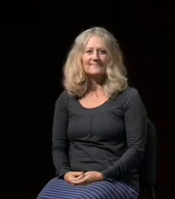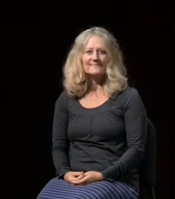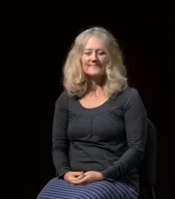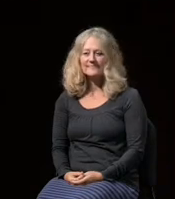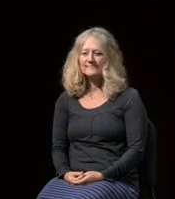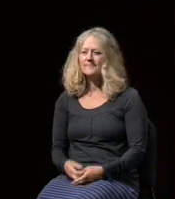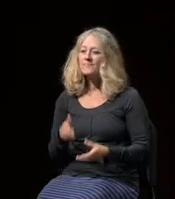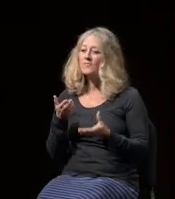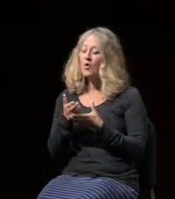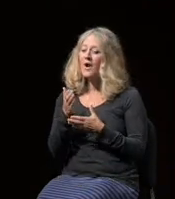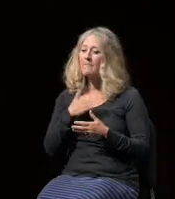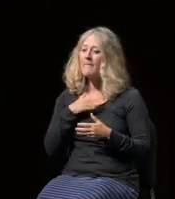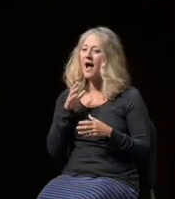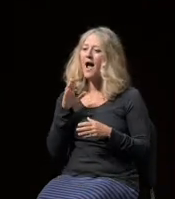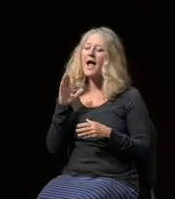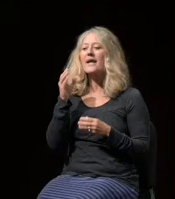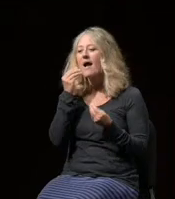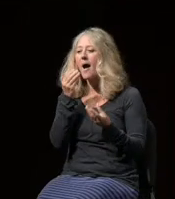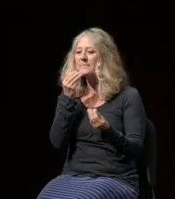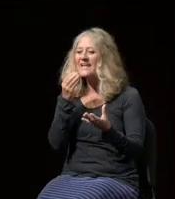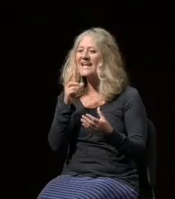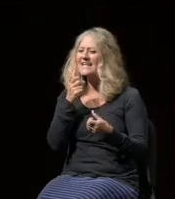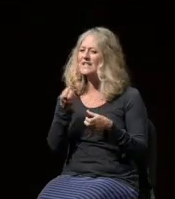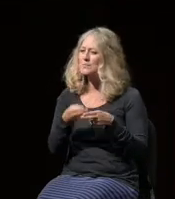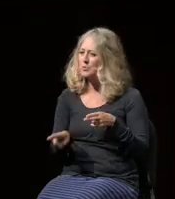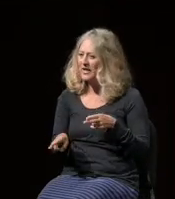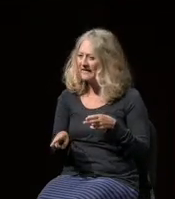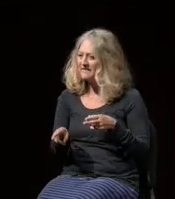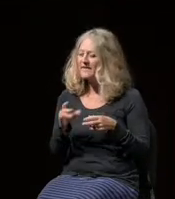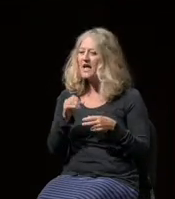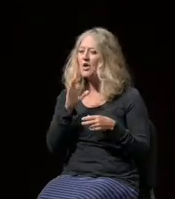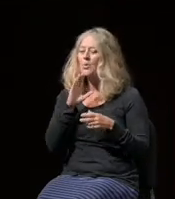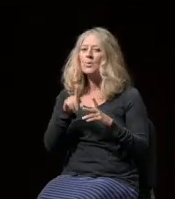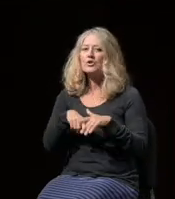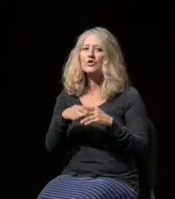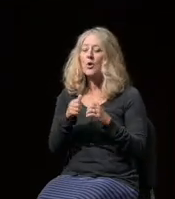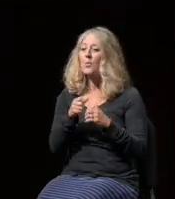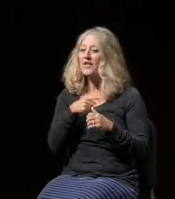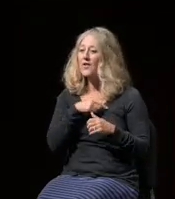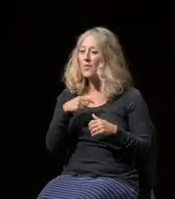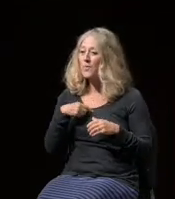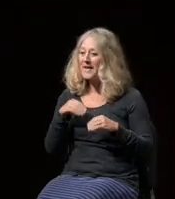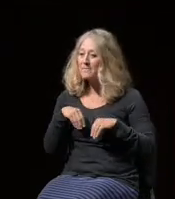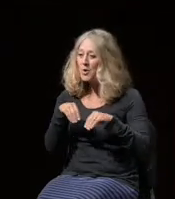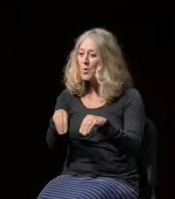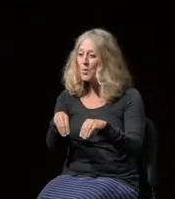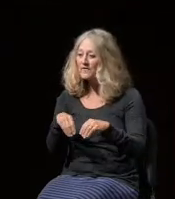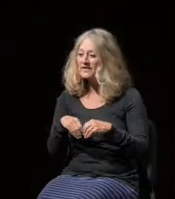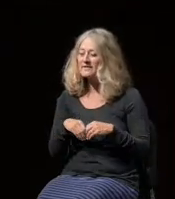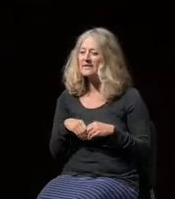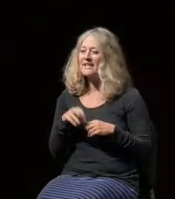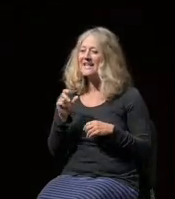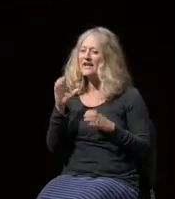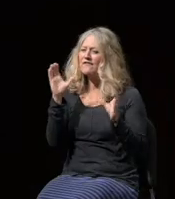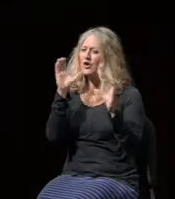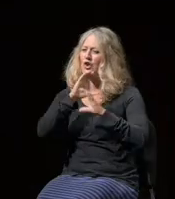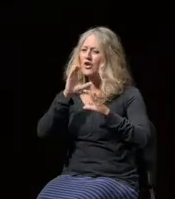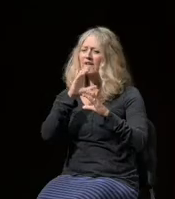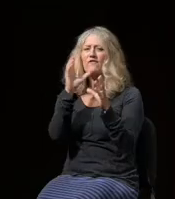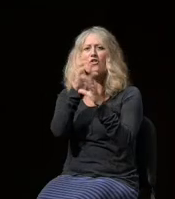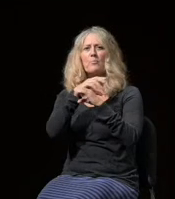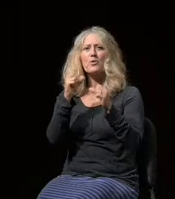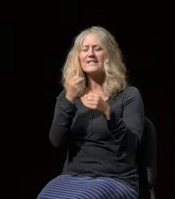All right, my update is going to be brief and it will start with, we have moved. If you are looking for the president's